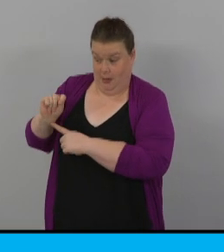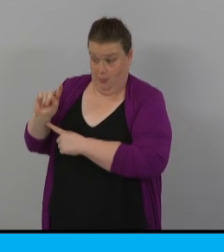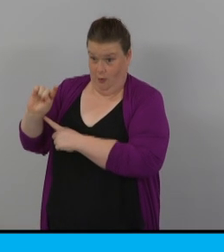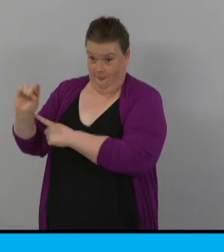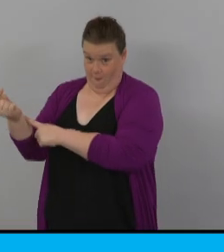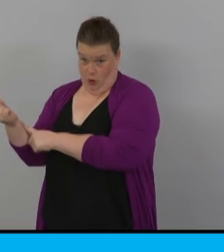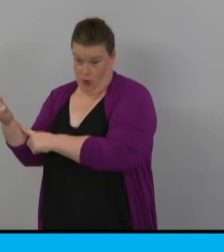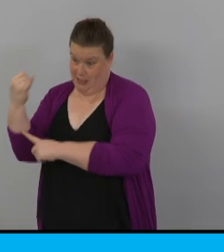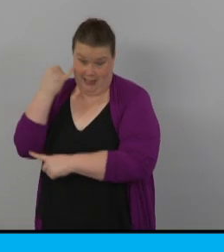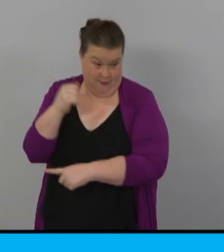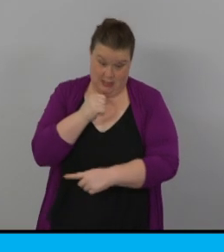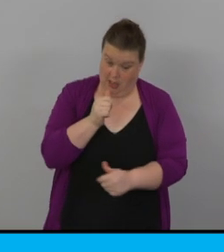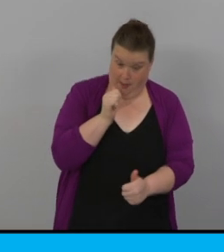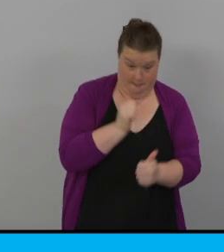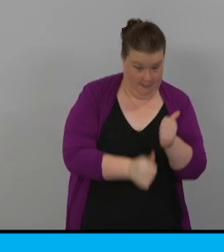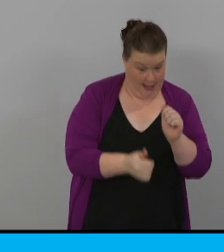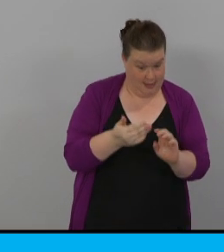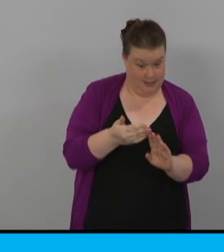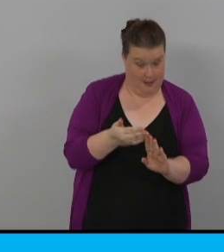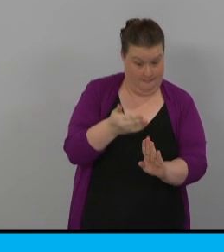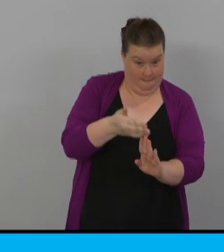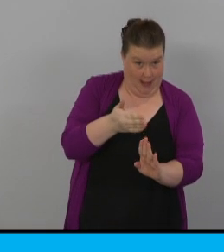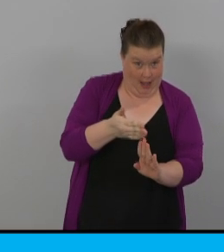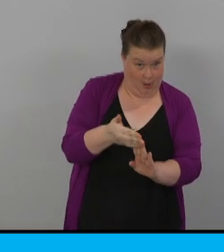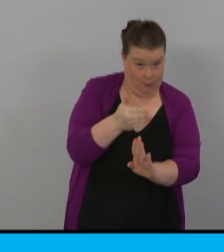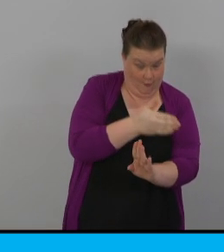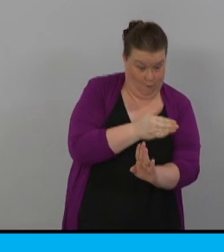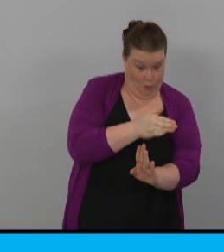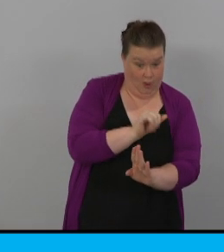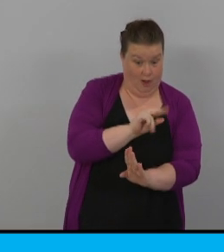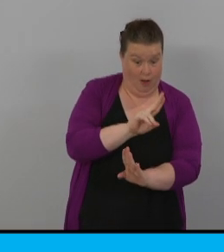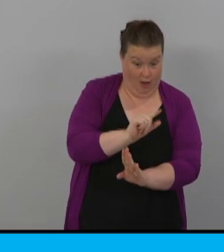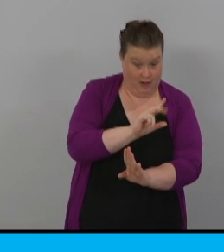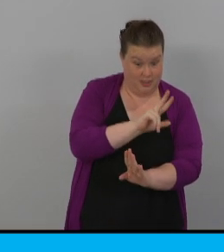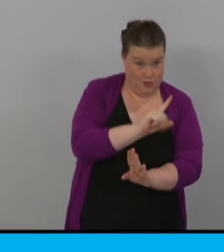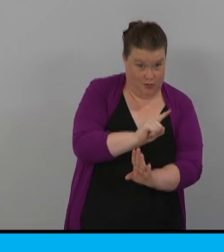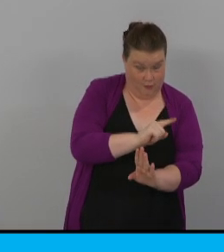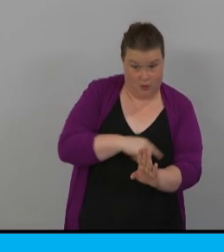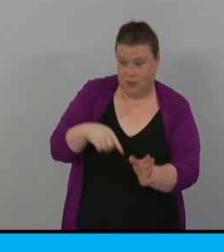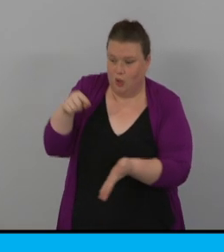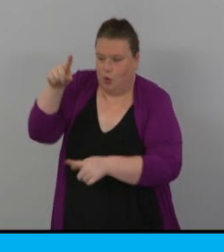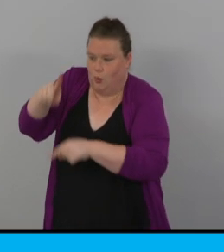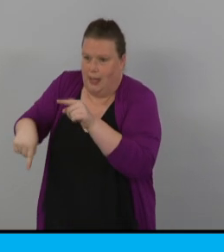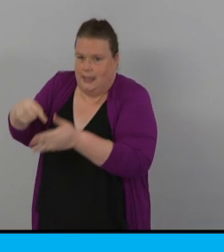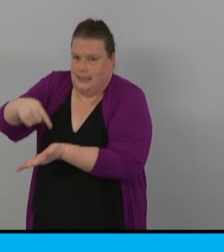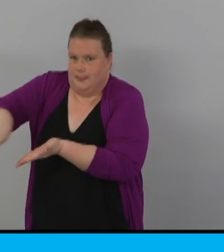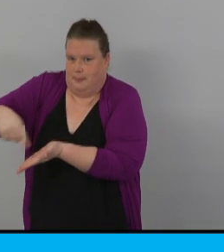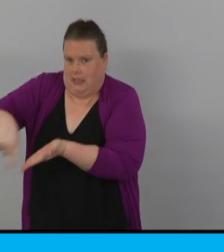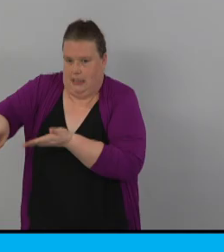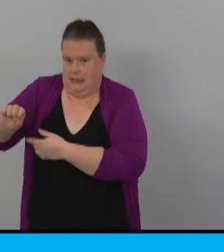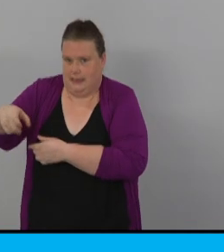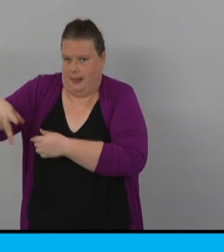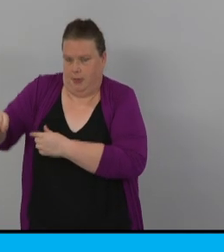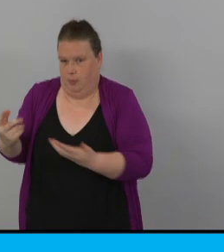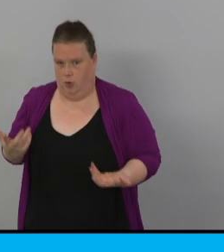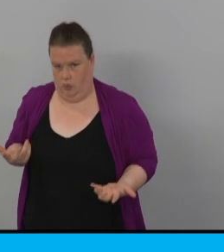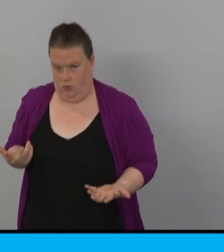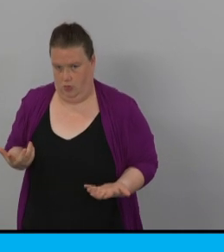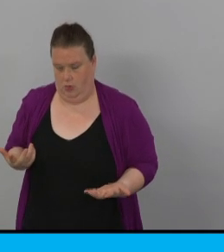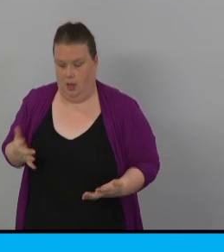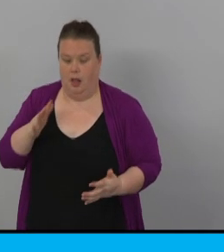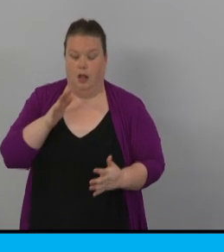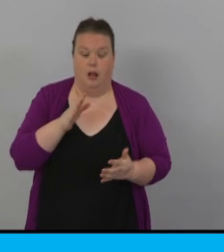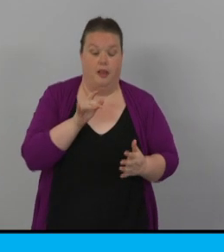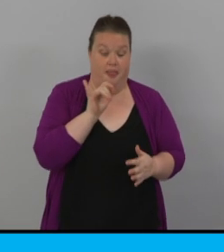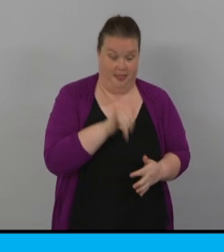because for governmental authorities, the budget is your legal authority to obligate the district. And